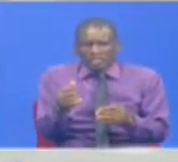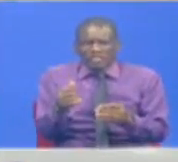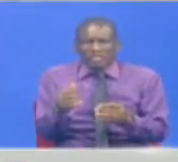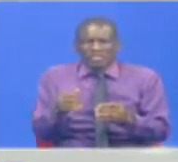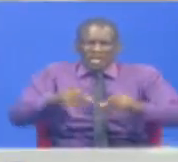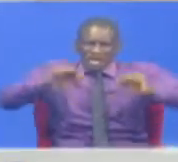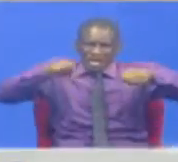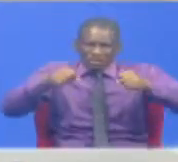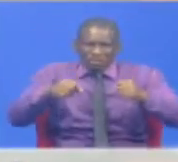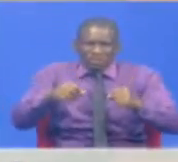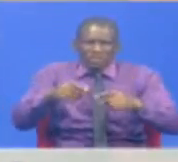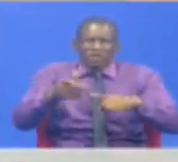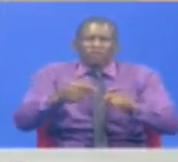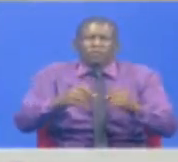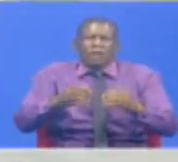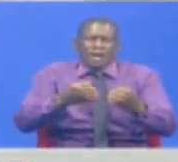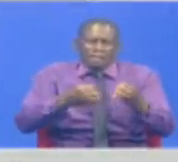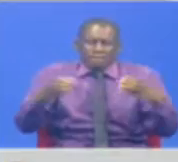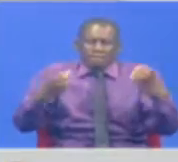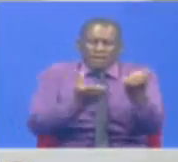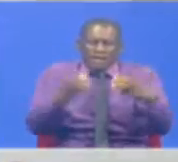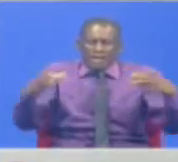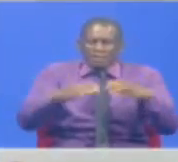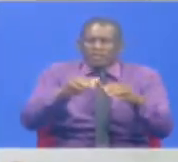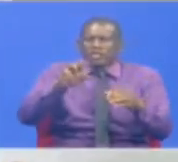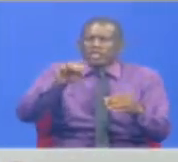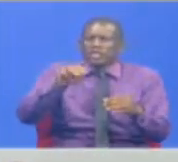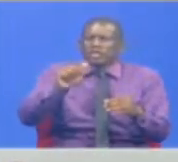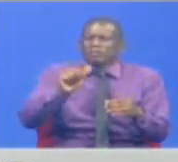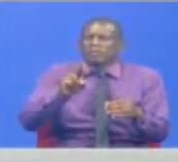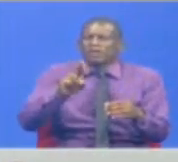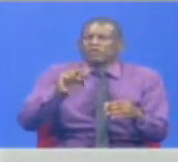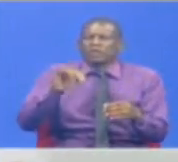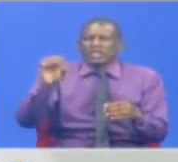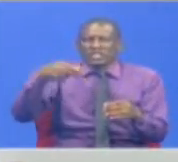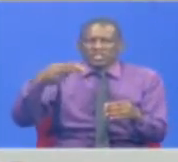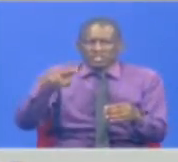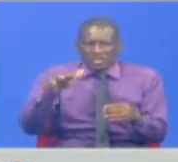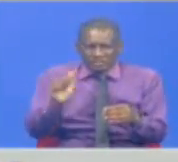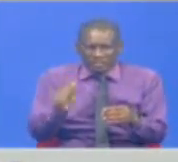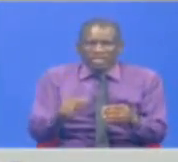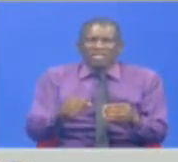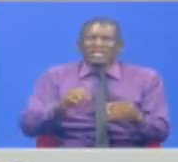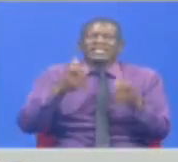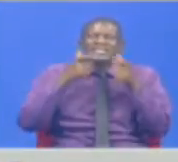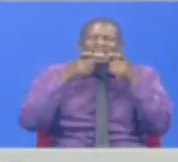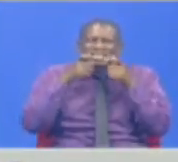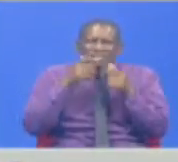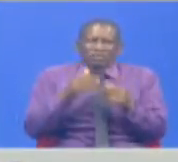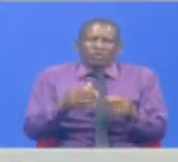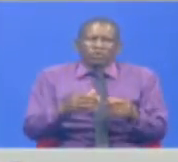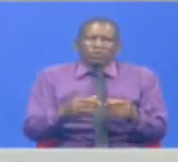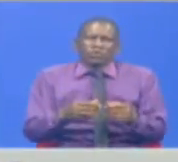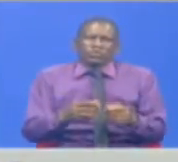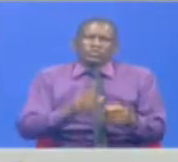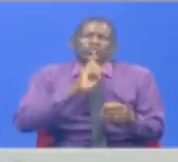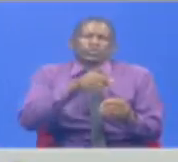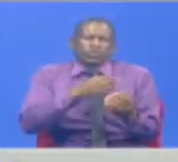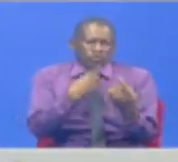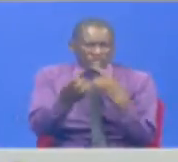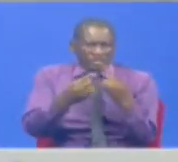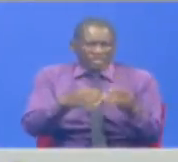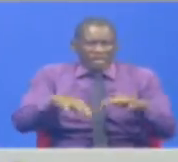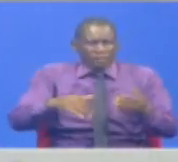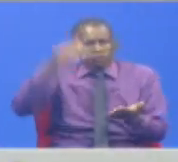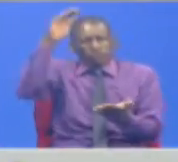based in Mauritius. In July, the Employment and Labor Relations Court compelled Tuskys to negotiate planned pay cuts with staff after the Kenya Union of Commercial